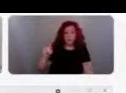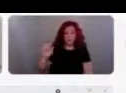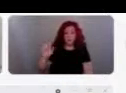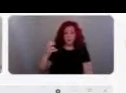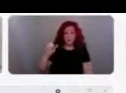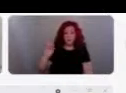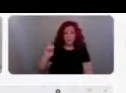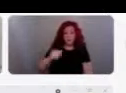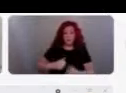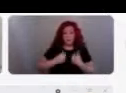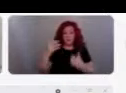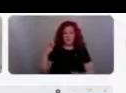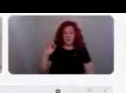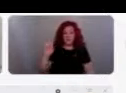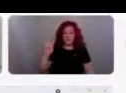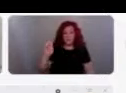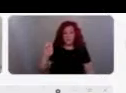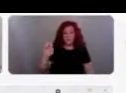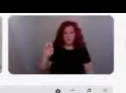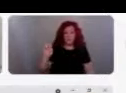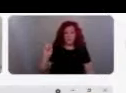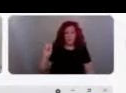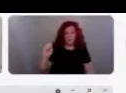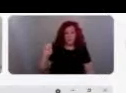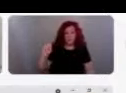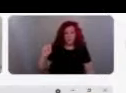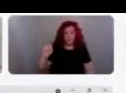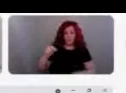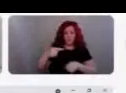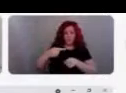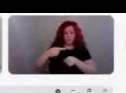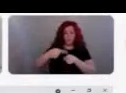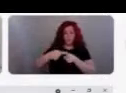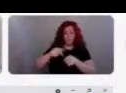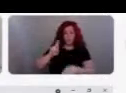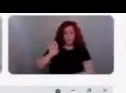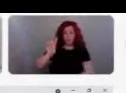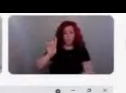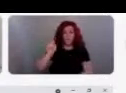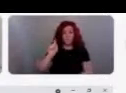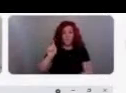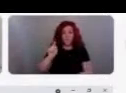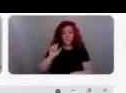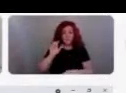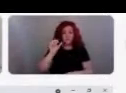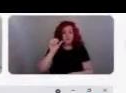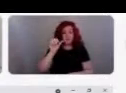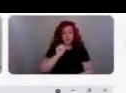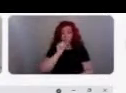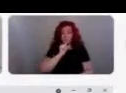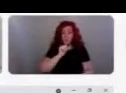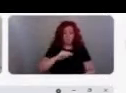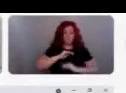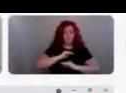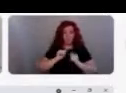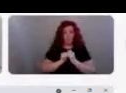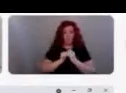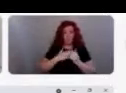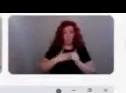live in a 19th avenue on russia road in phoenix arizona i am satisfied with my new district